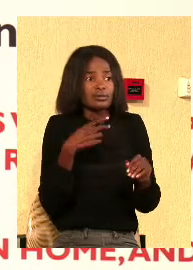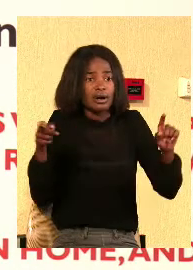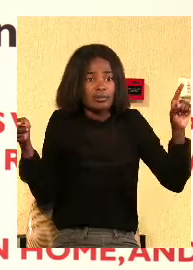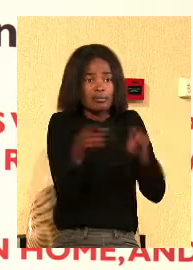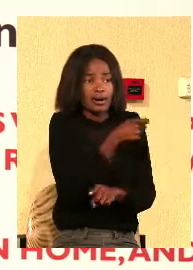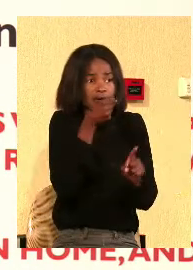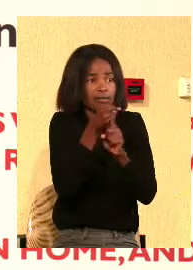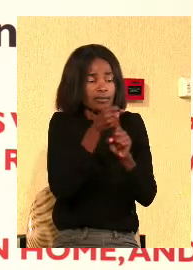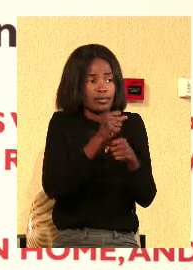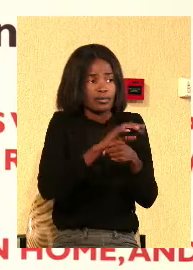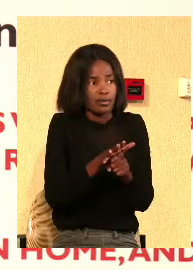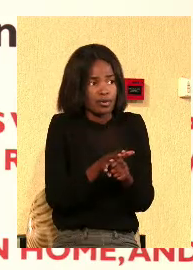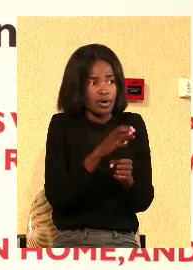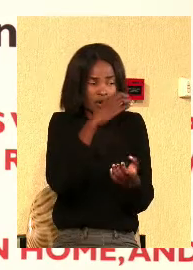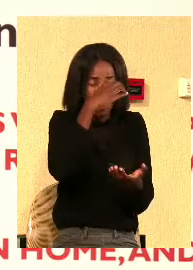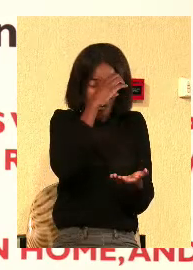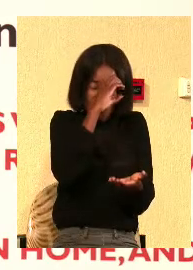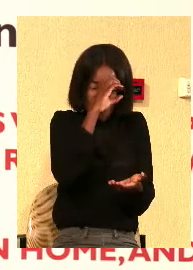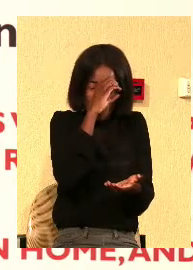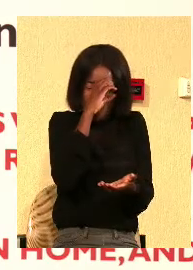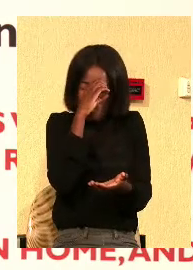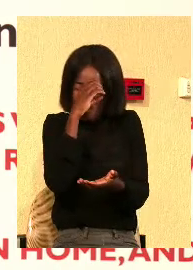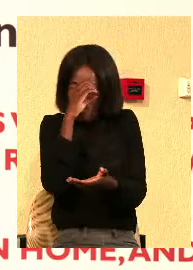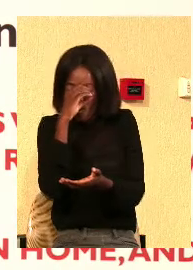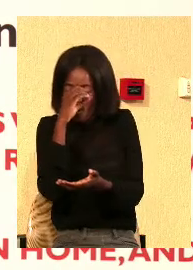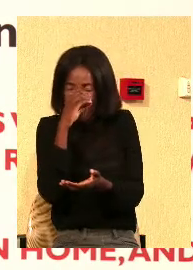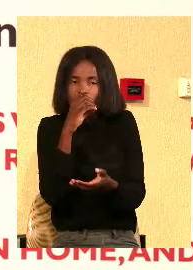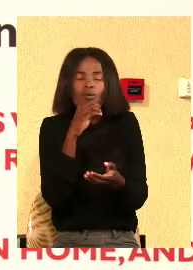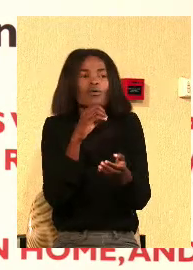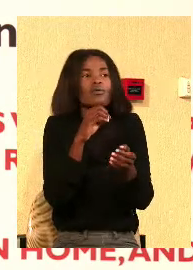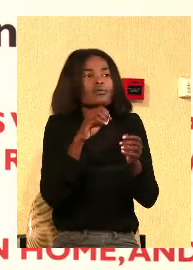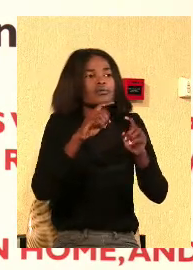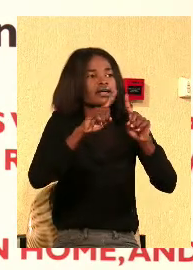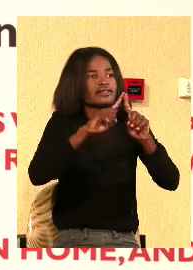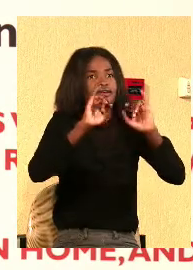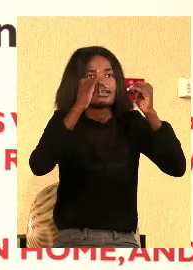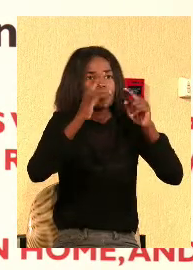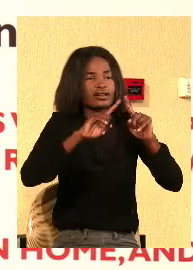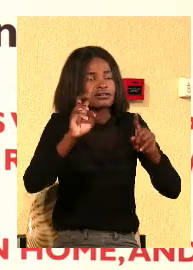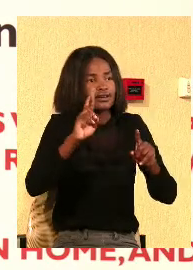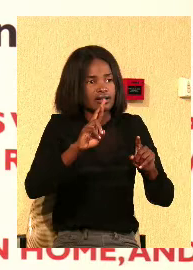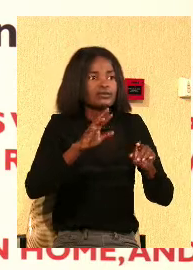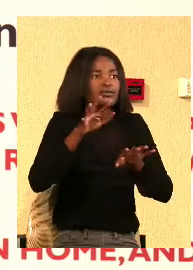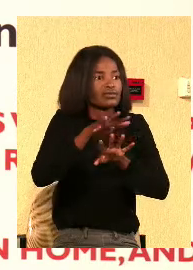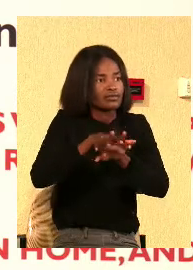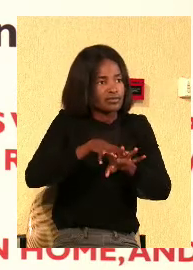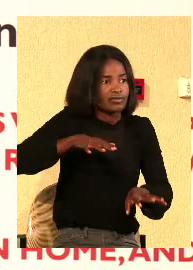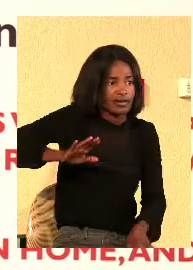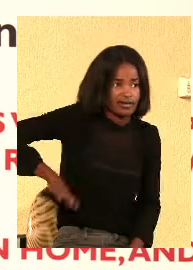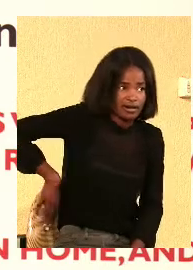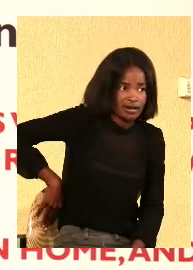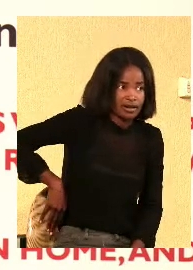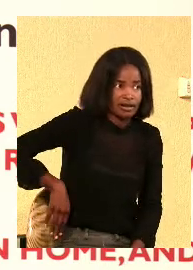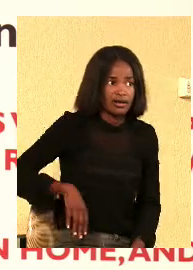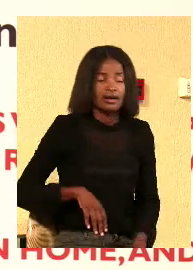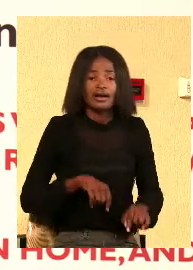they had a lag, they had a delay in setting up certain structures. And the moment that you want